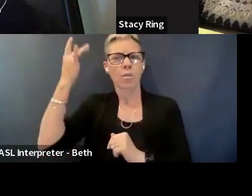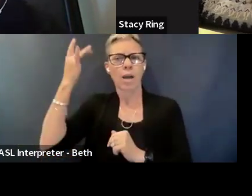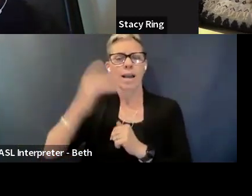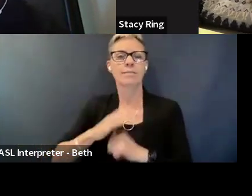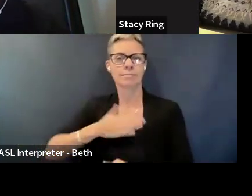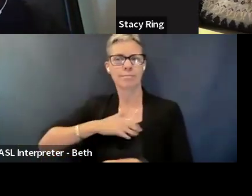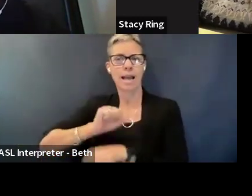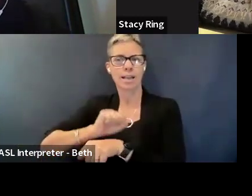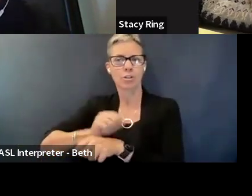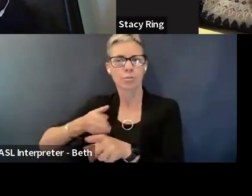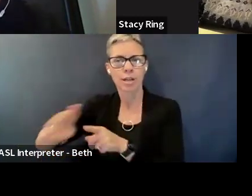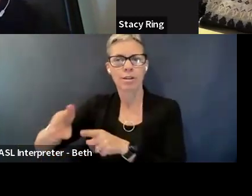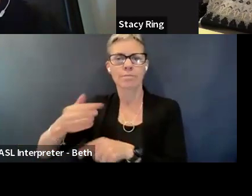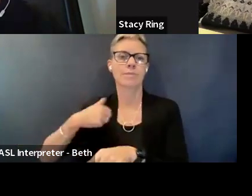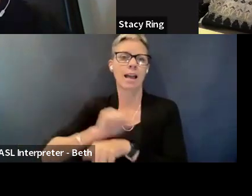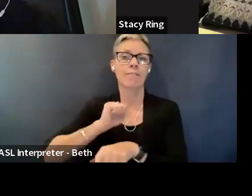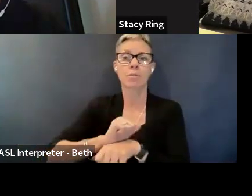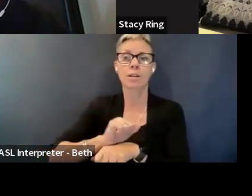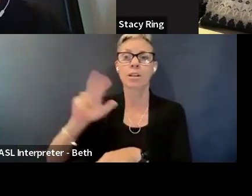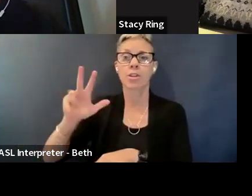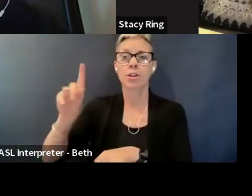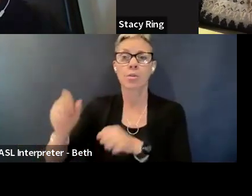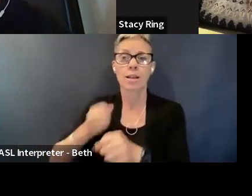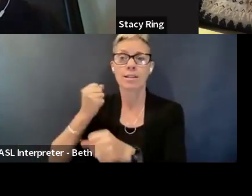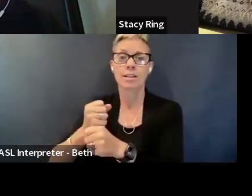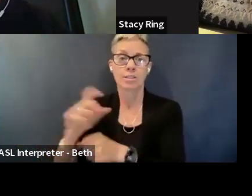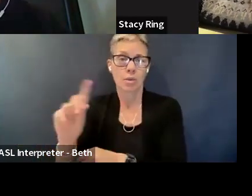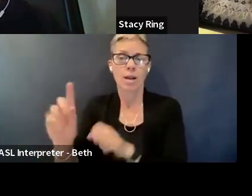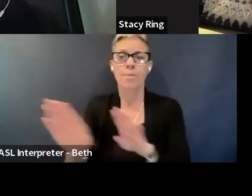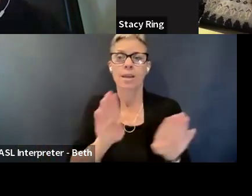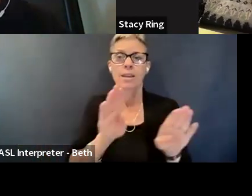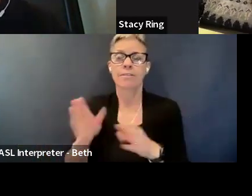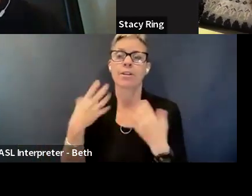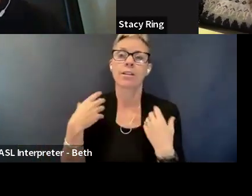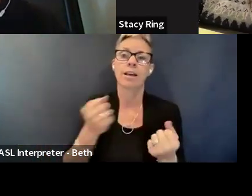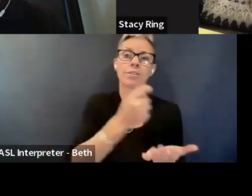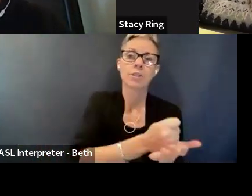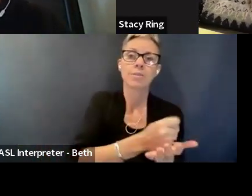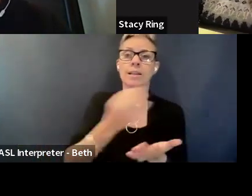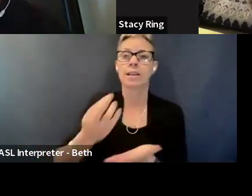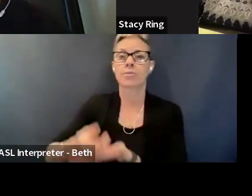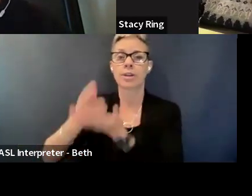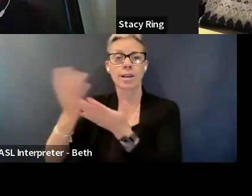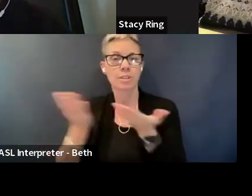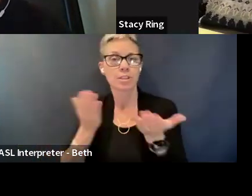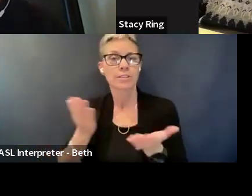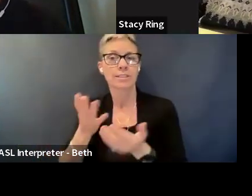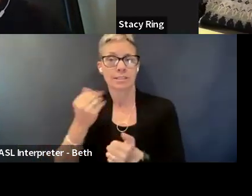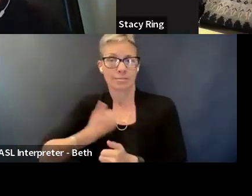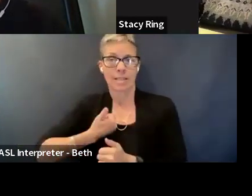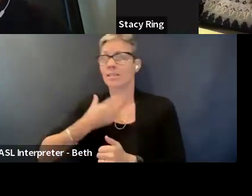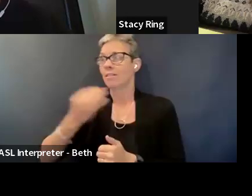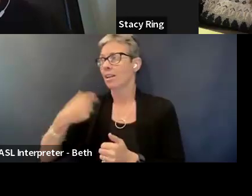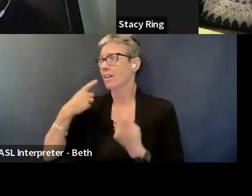career, because I've worked for 31 years in behavioral health treatment and rehabilitation services, and I've